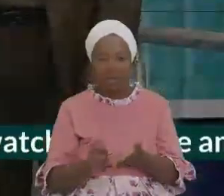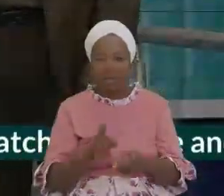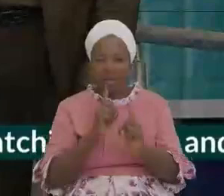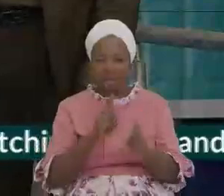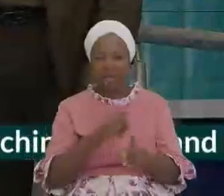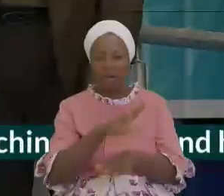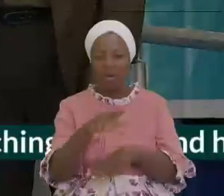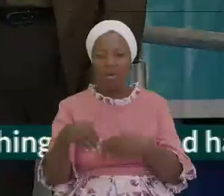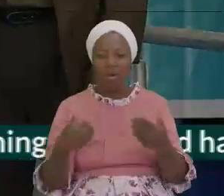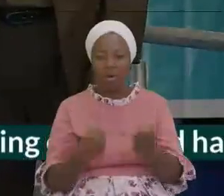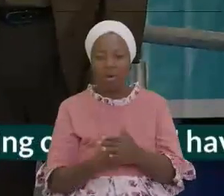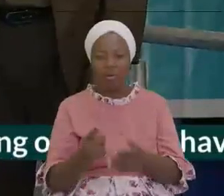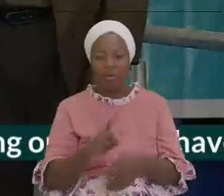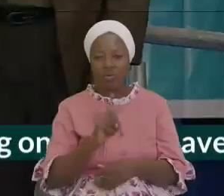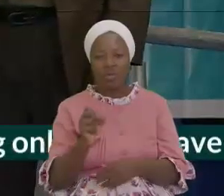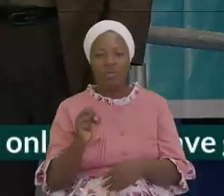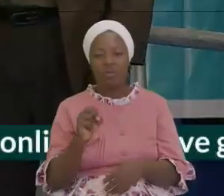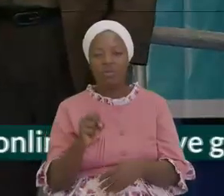the sleep online.